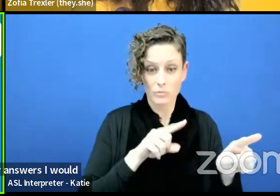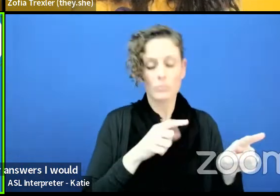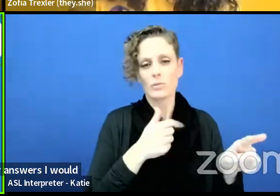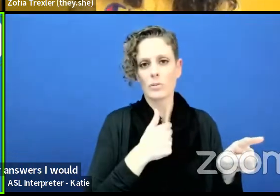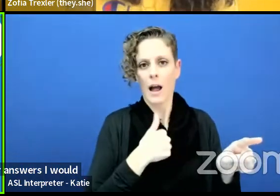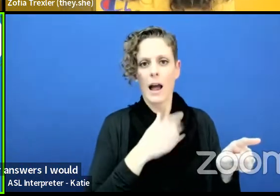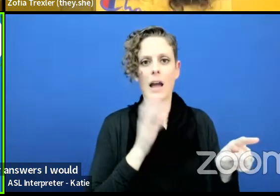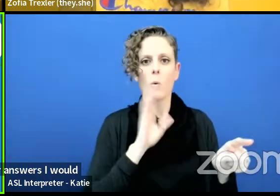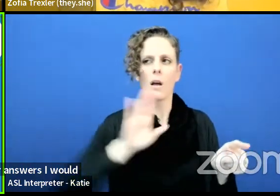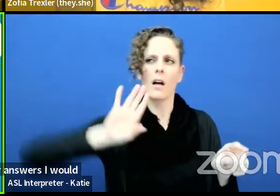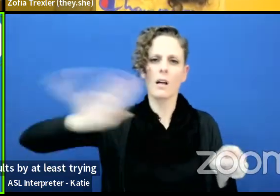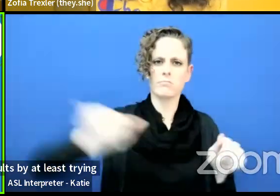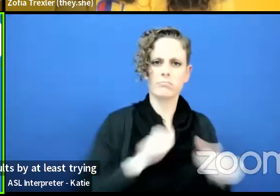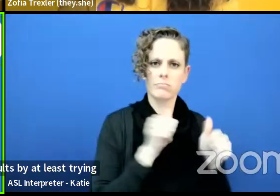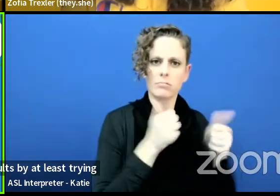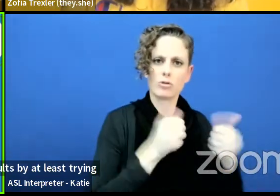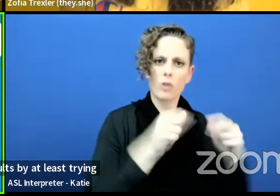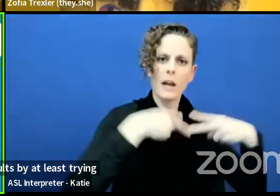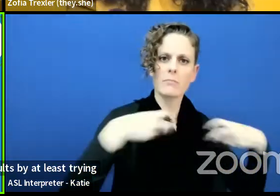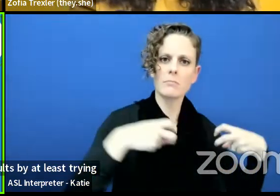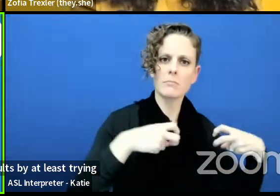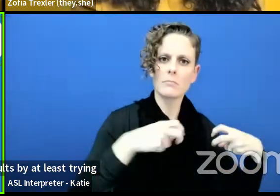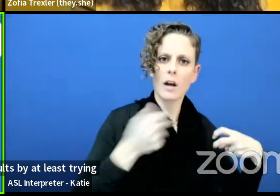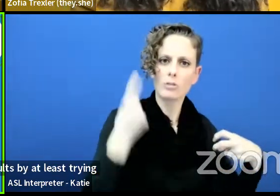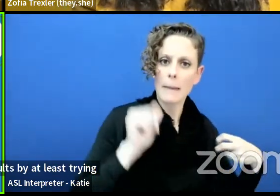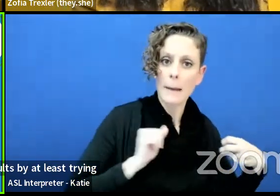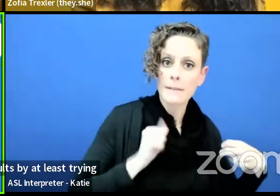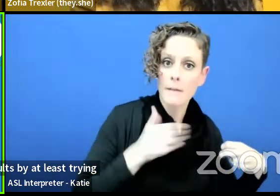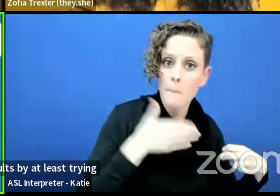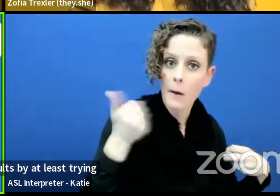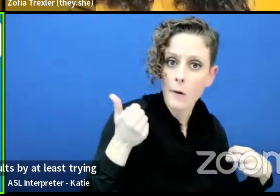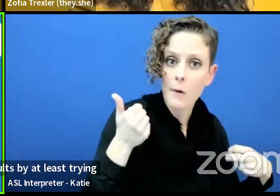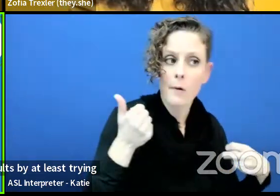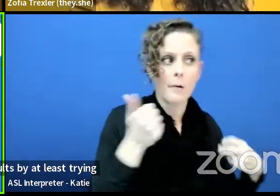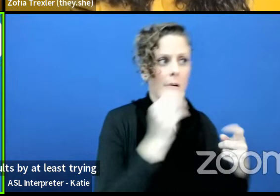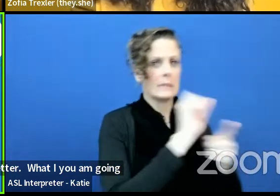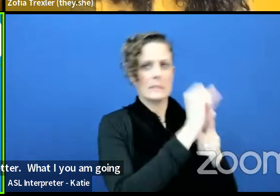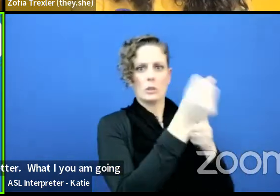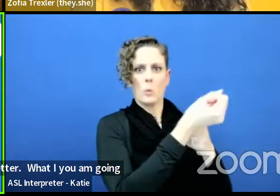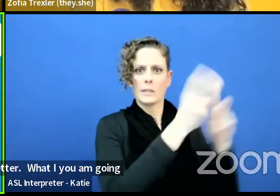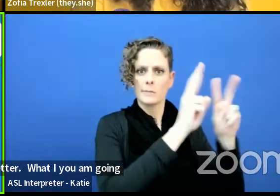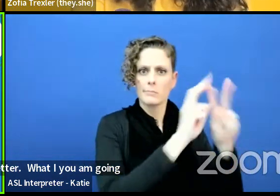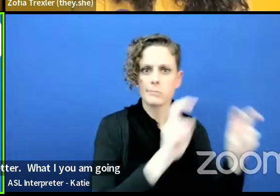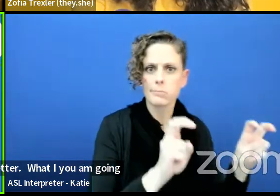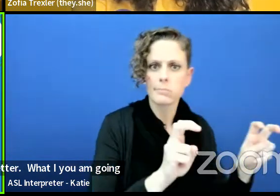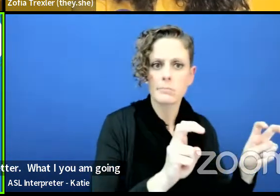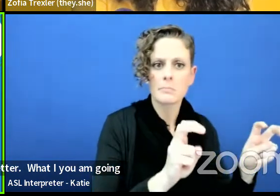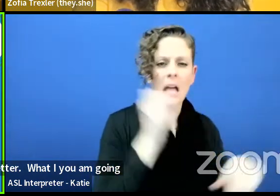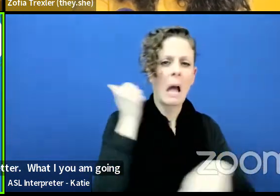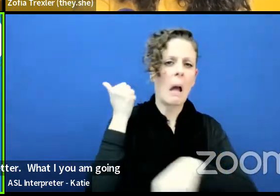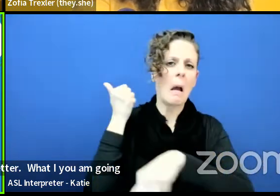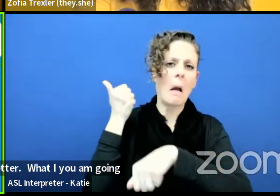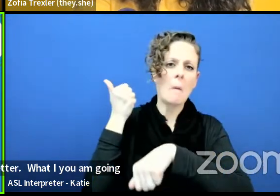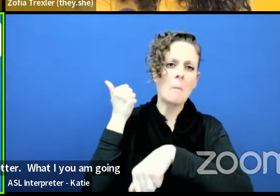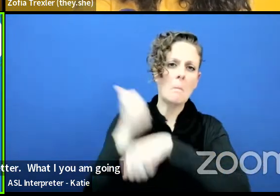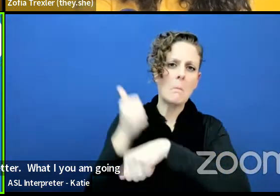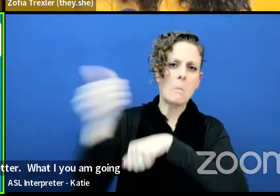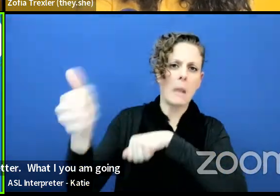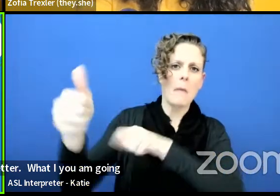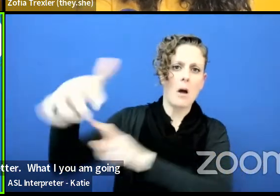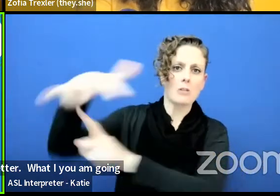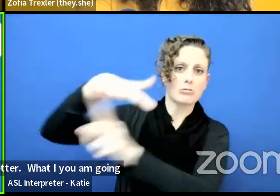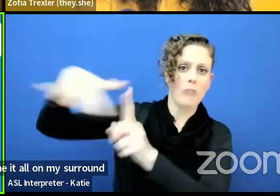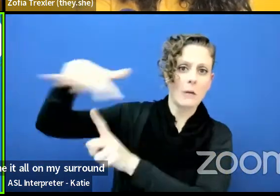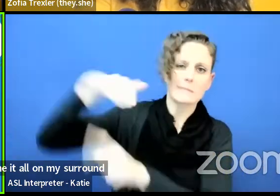understand myself better, what I'm going through, and not blame it all on my surroundings.